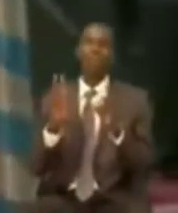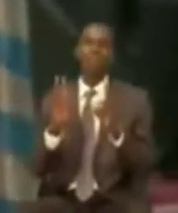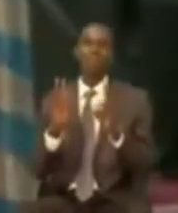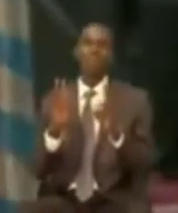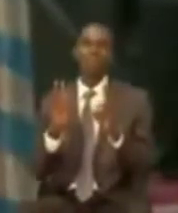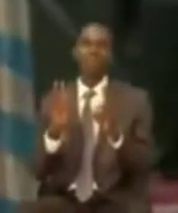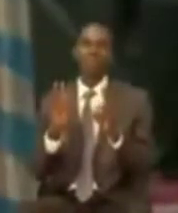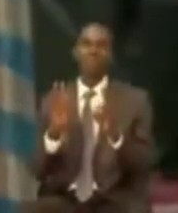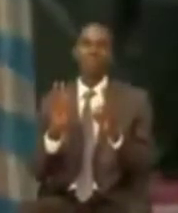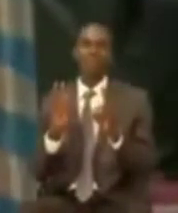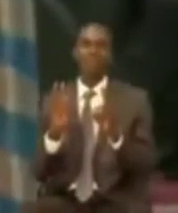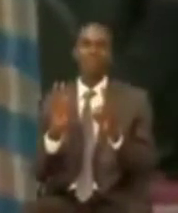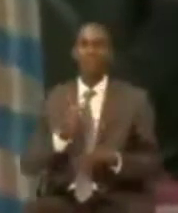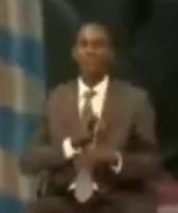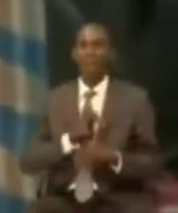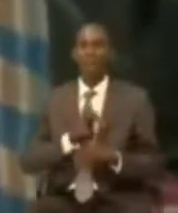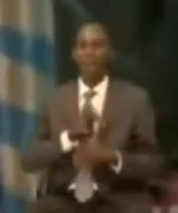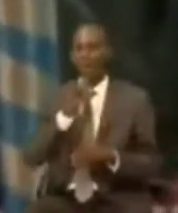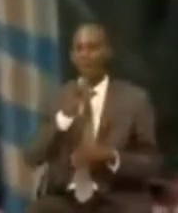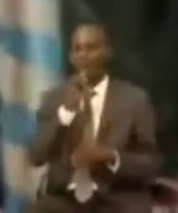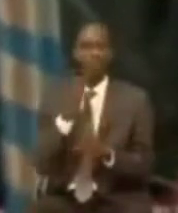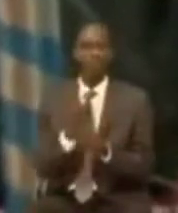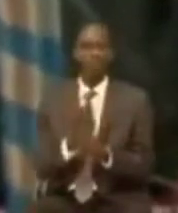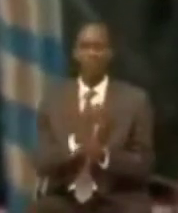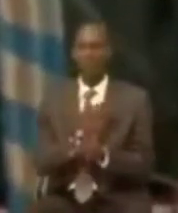I'm just a vessel